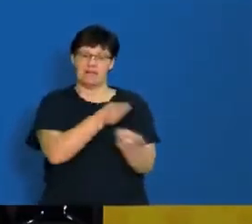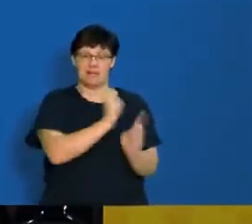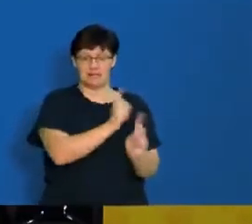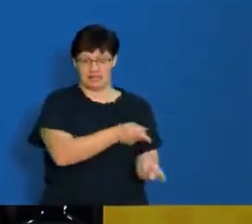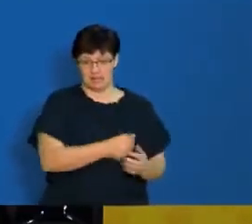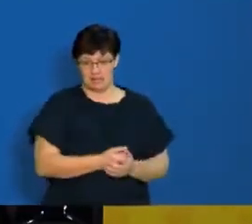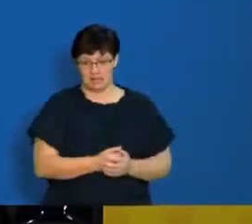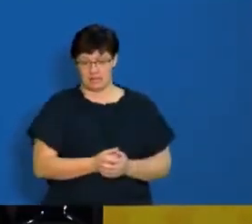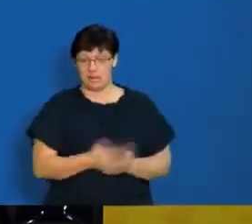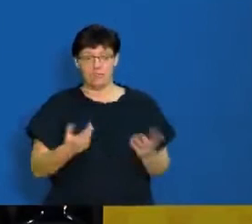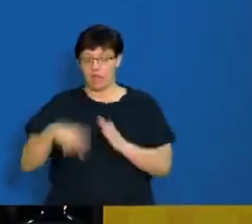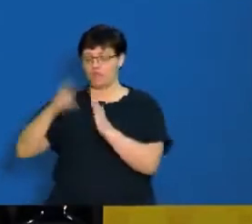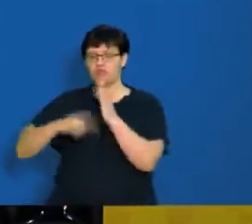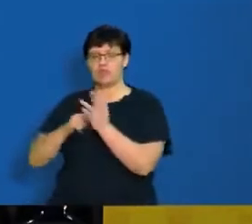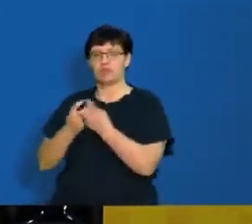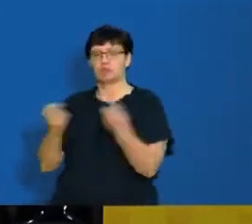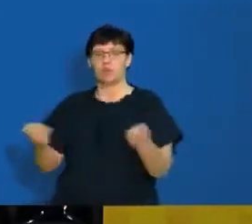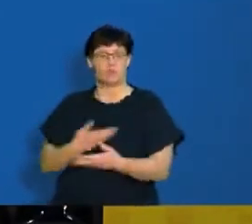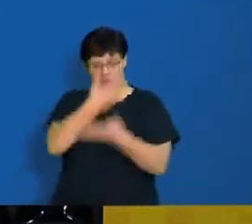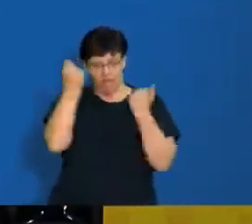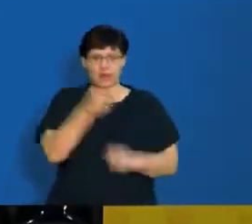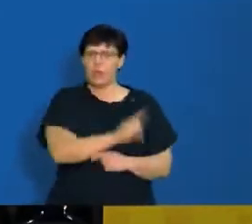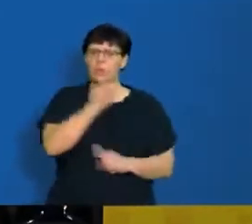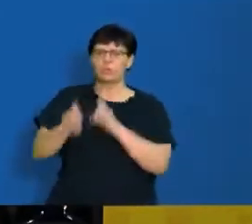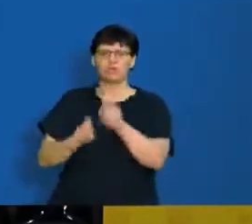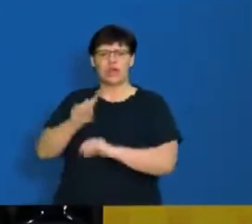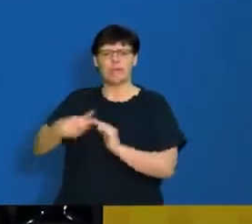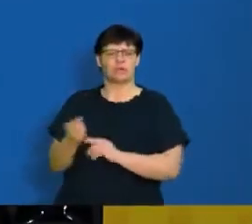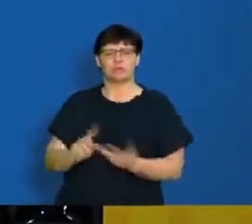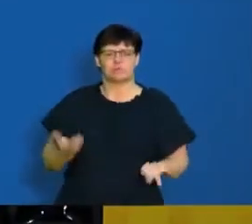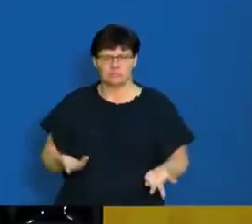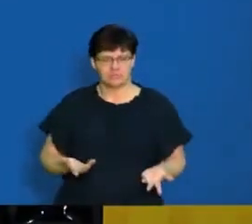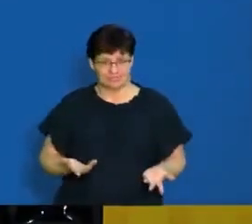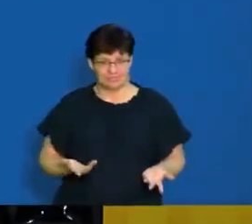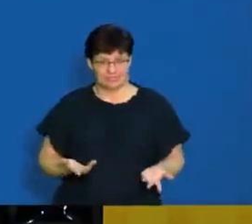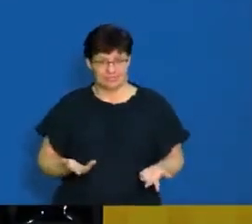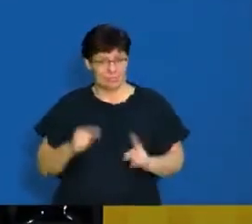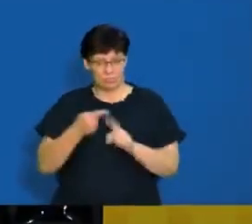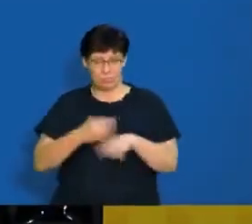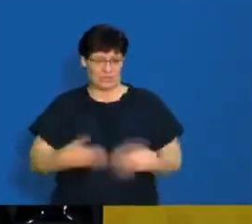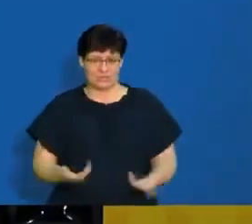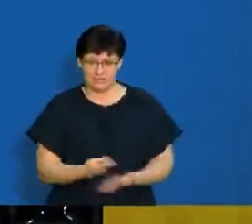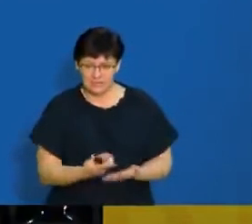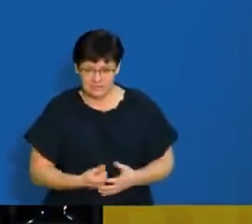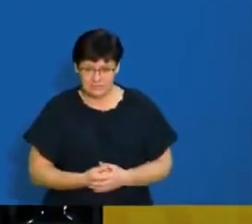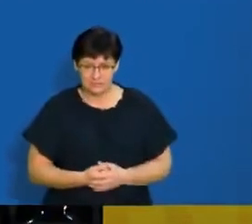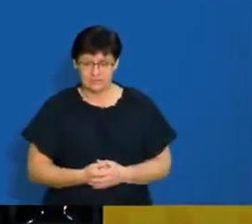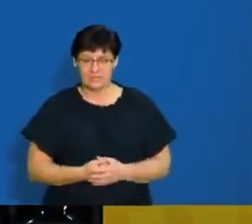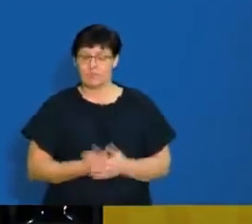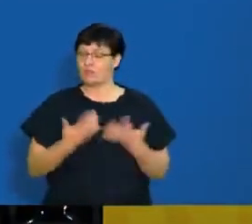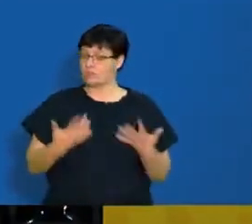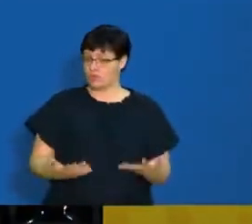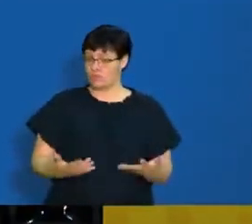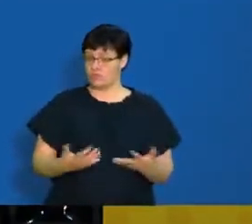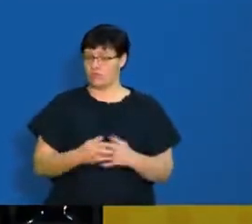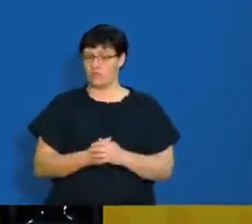is no point in reading the sources when you don't even know what questions are going to be asked based on those sources. So